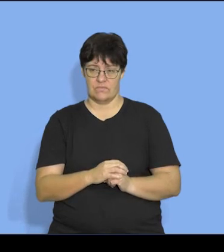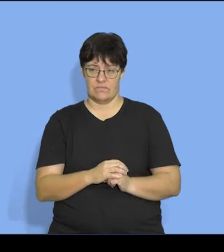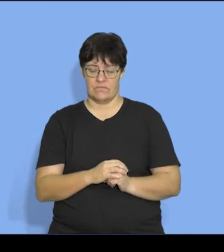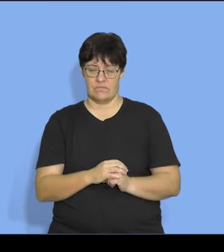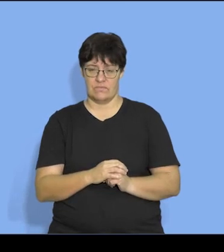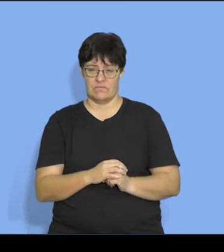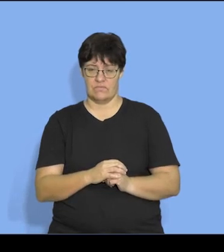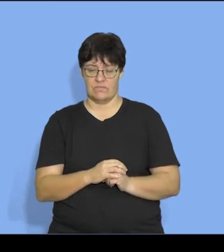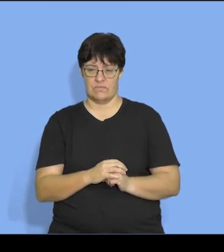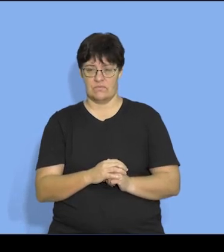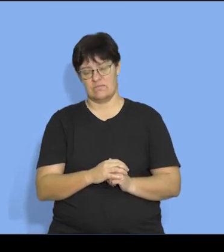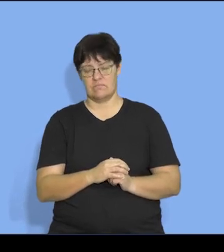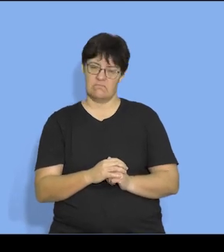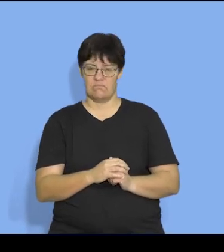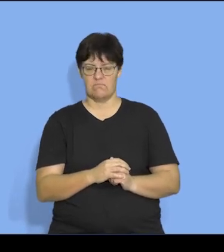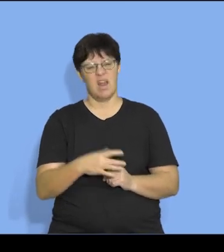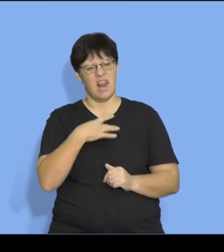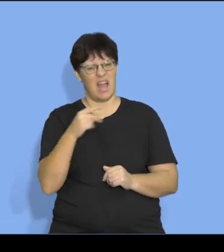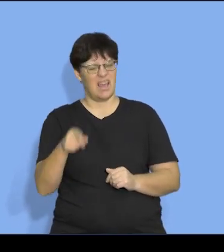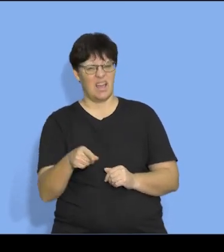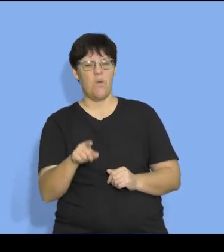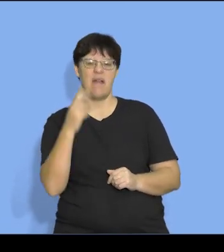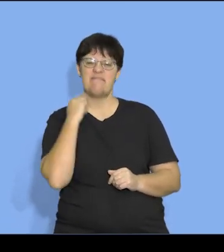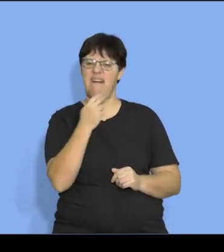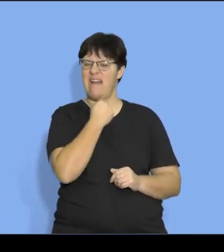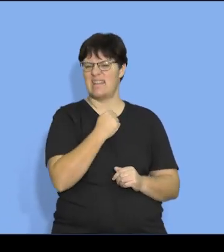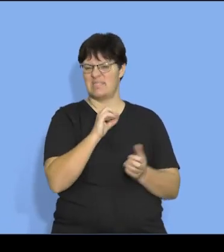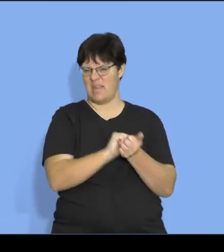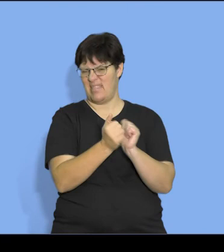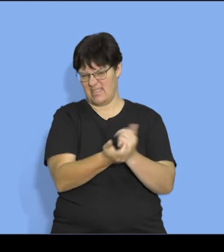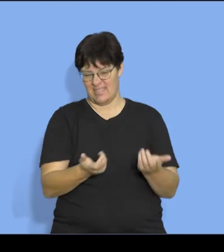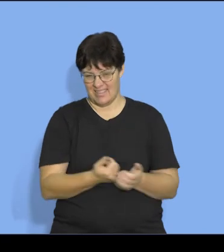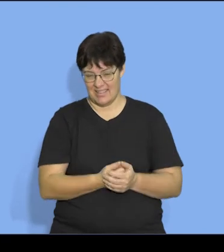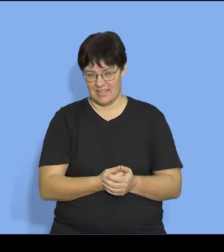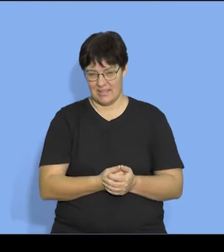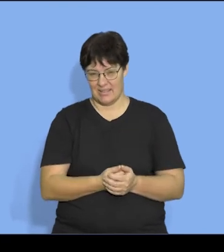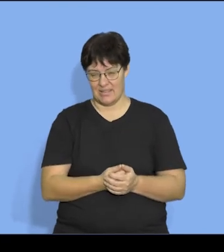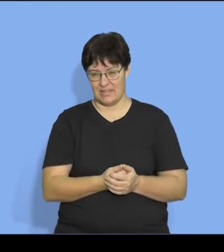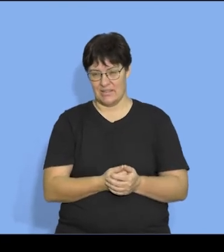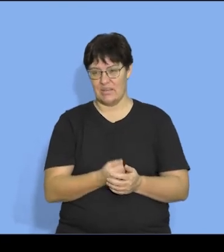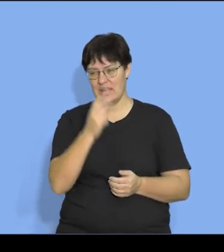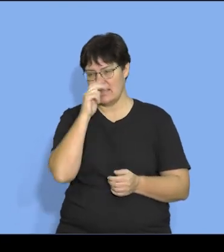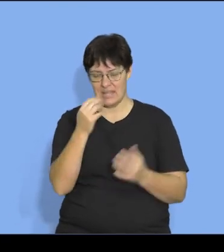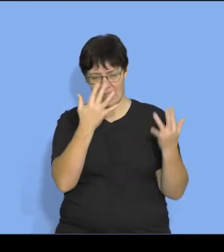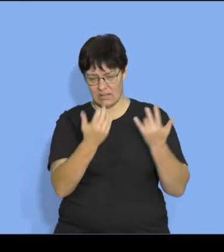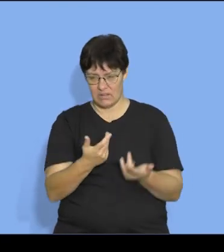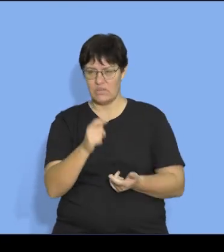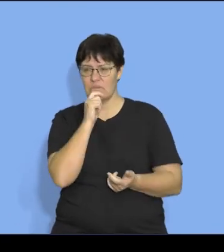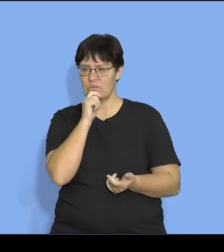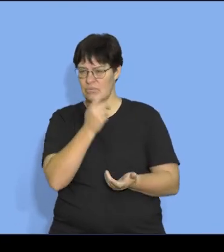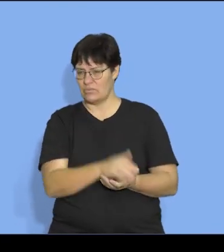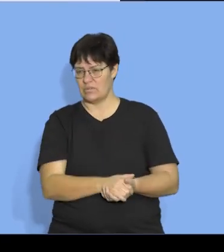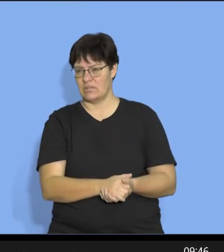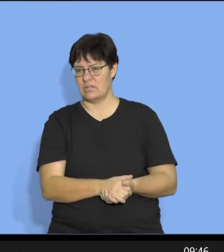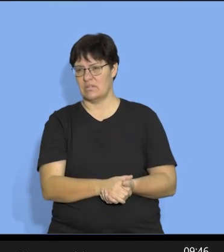plus 4. Okay? We like questions like this because this is nice, easy maths for us. Okay? If you need to use your calculator, then